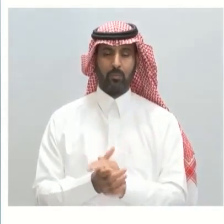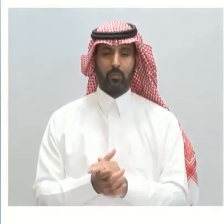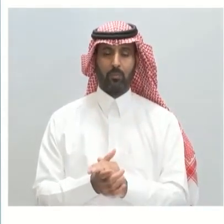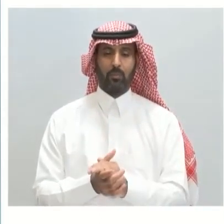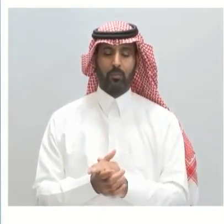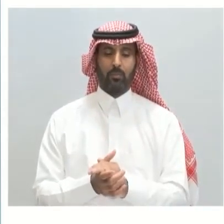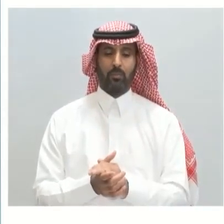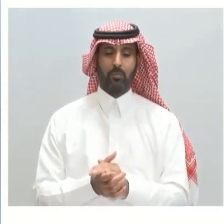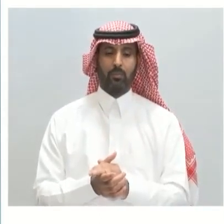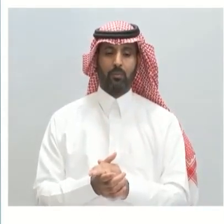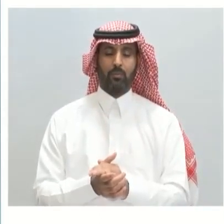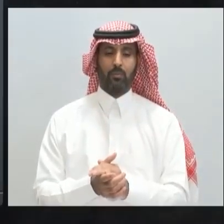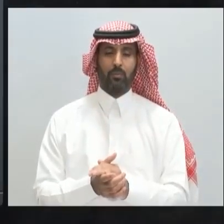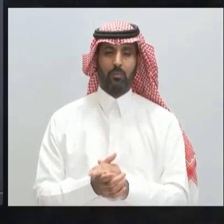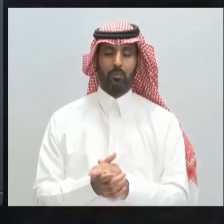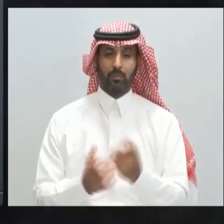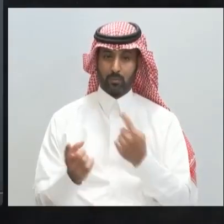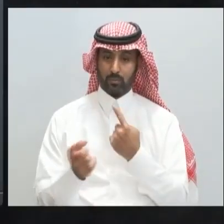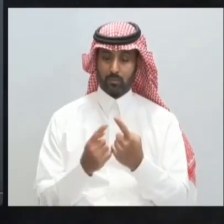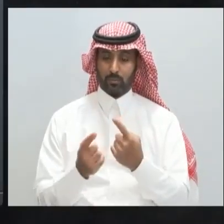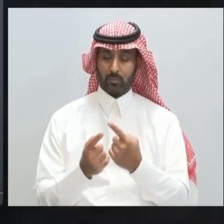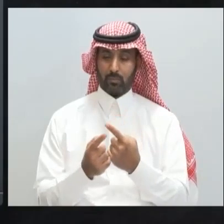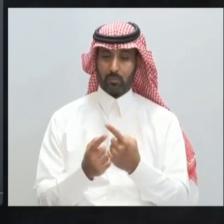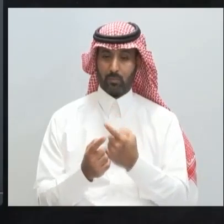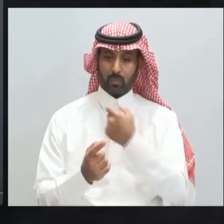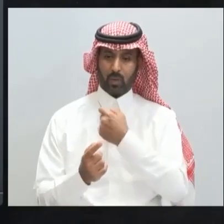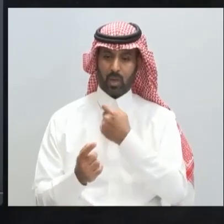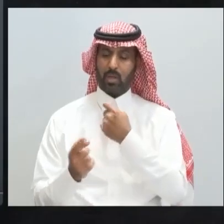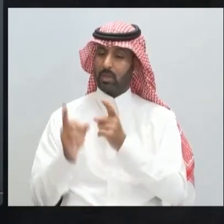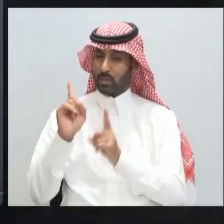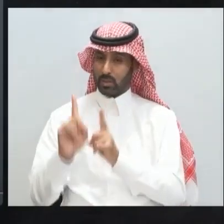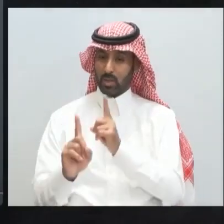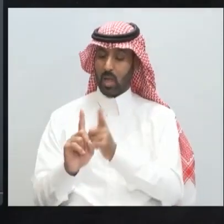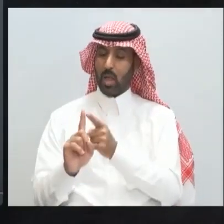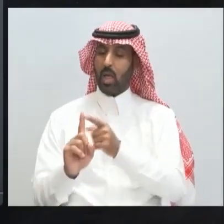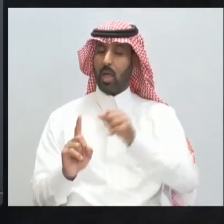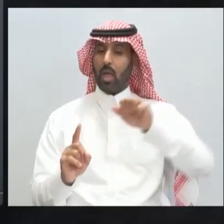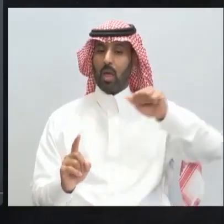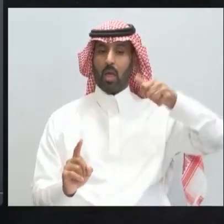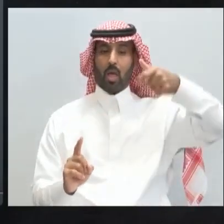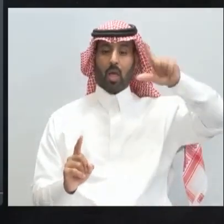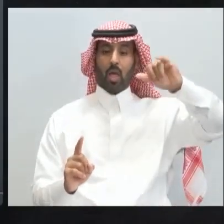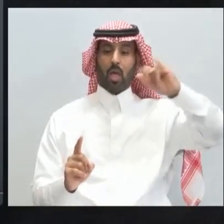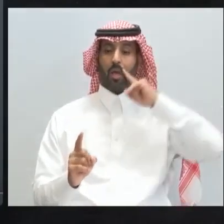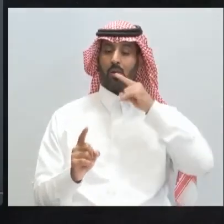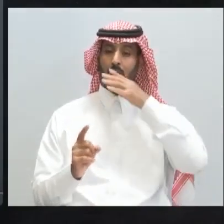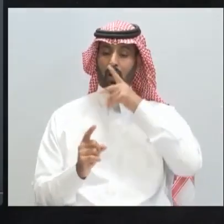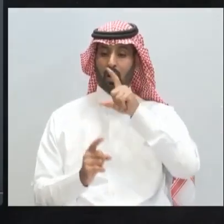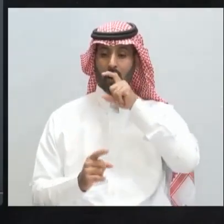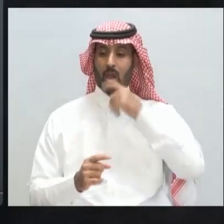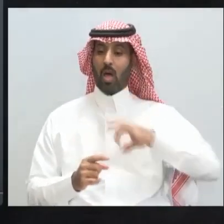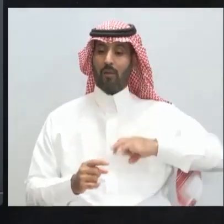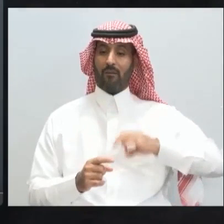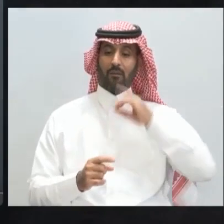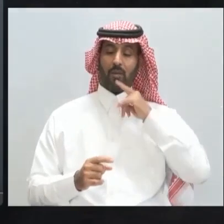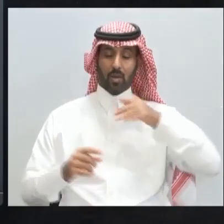So now that we have listened to the conversation between the presenter and Mr. Ali, we know that Mr. Ali really loves